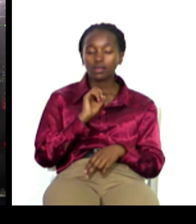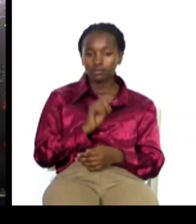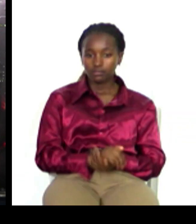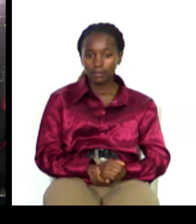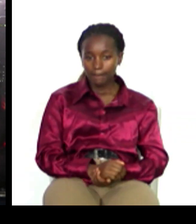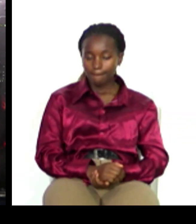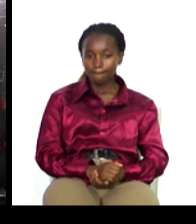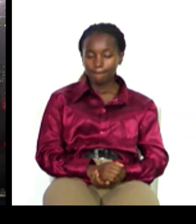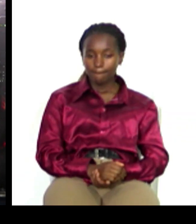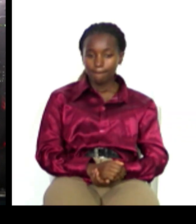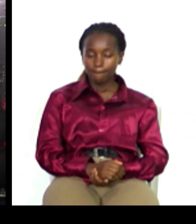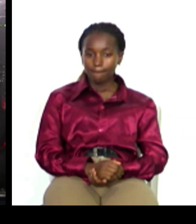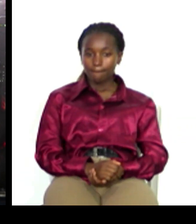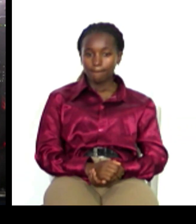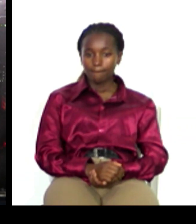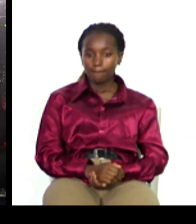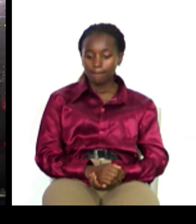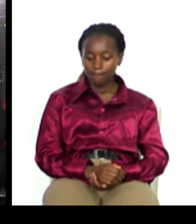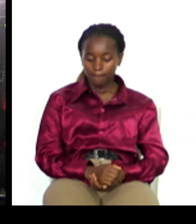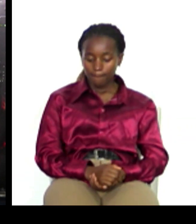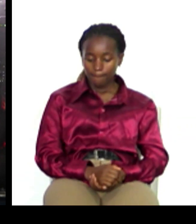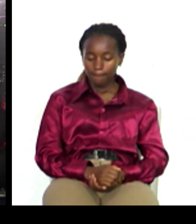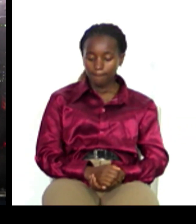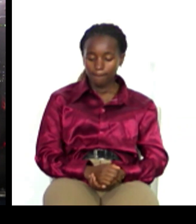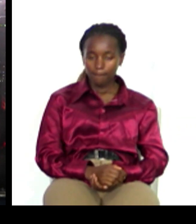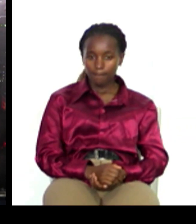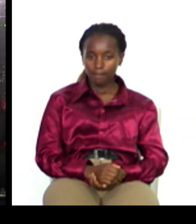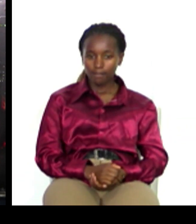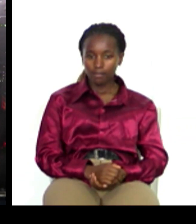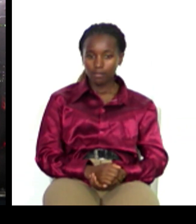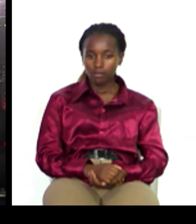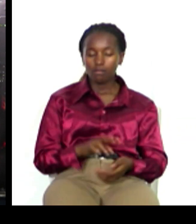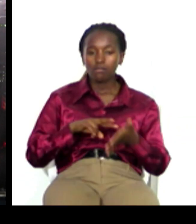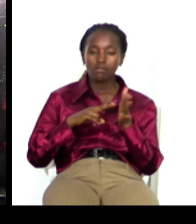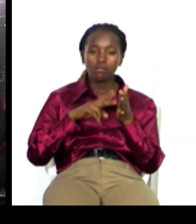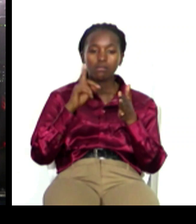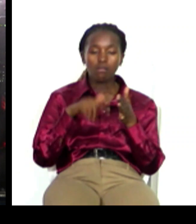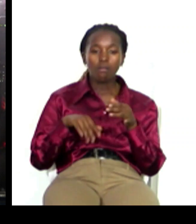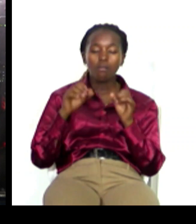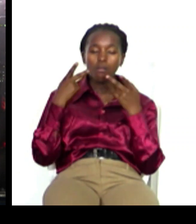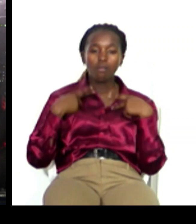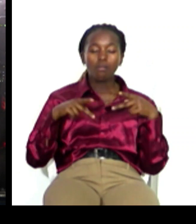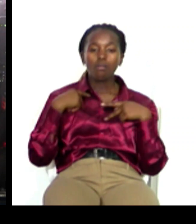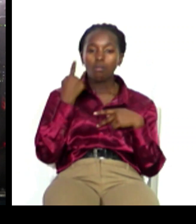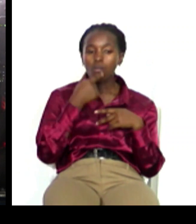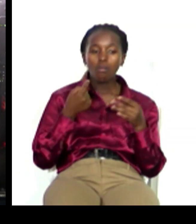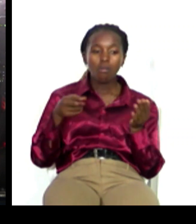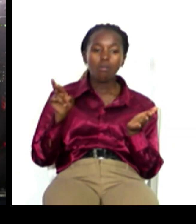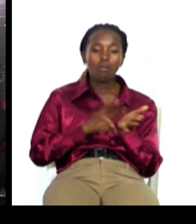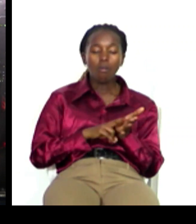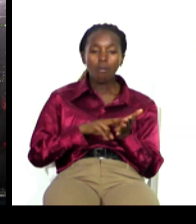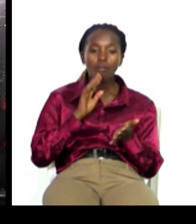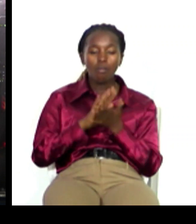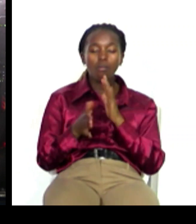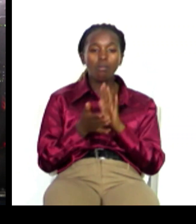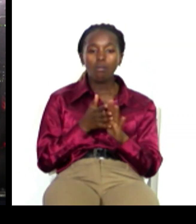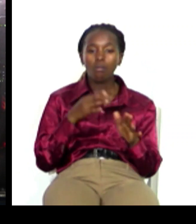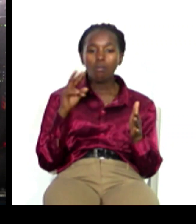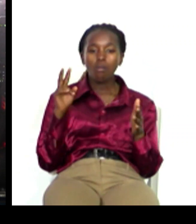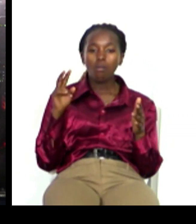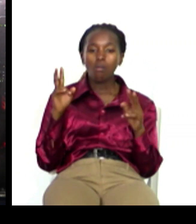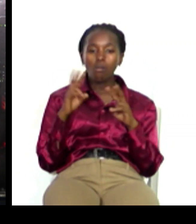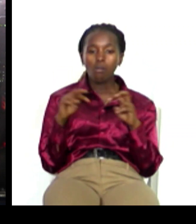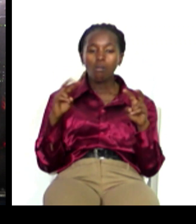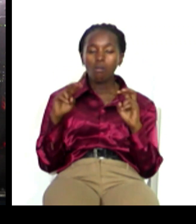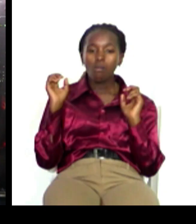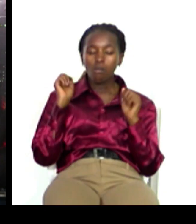years to now, 2030, it will not. So the people that may be registered without vetting will have to wait up to 2030.